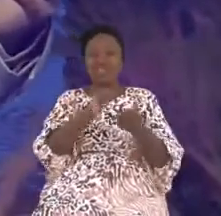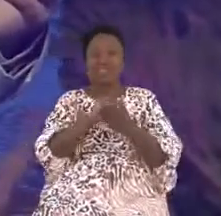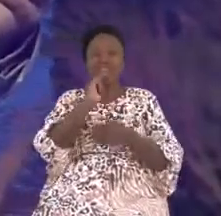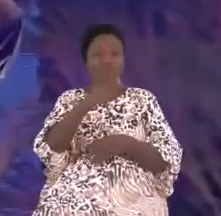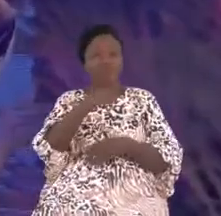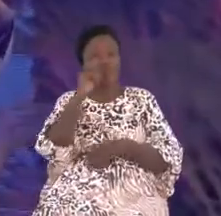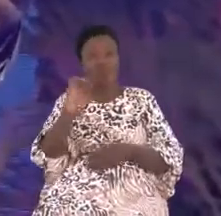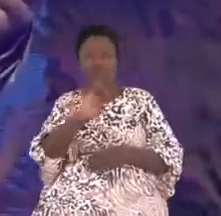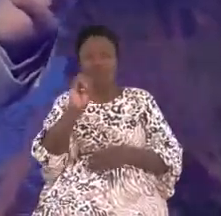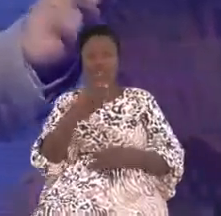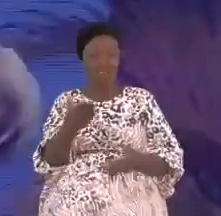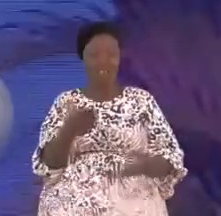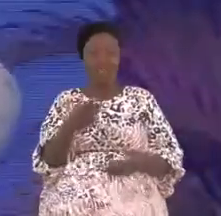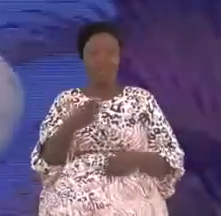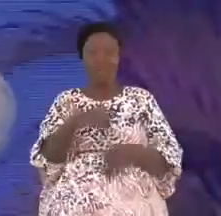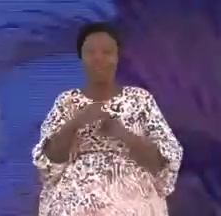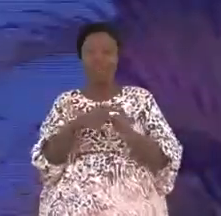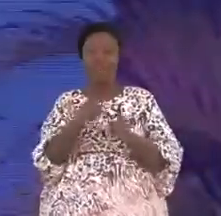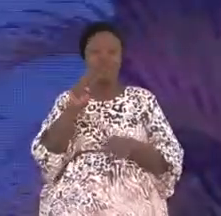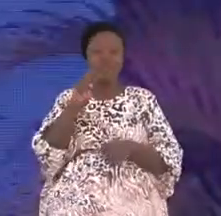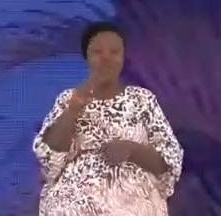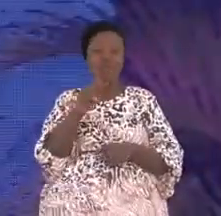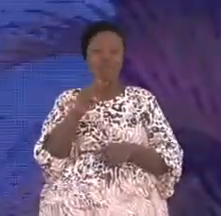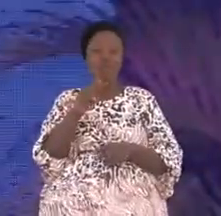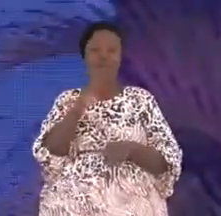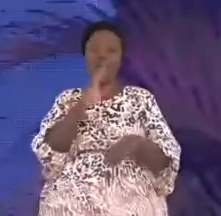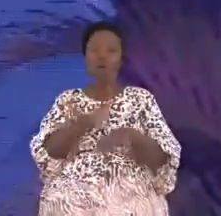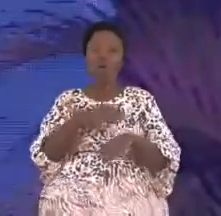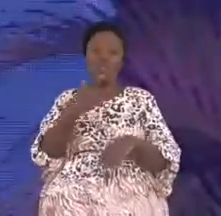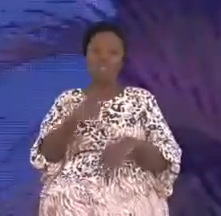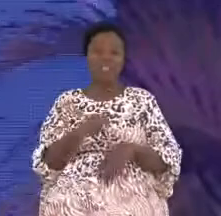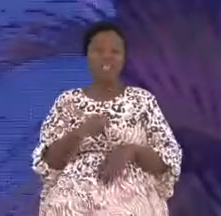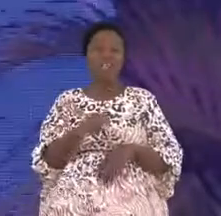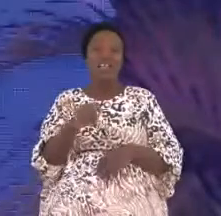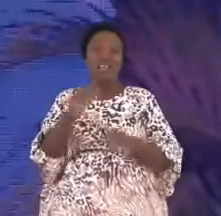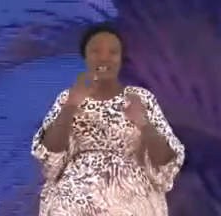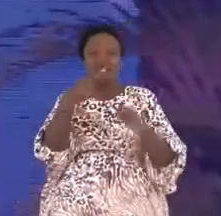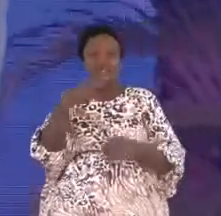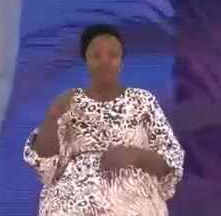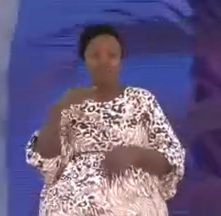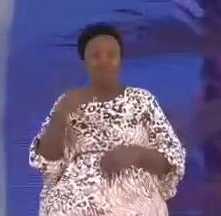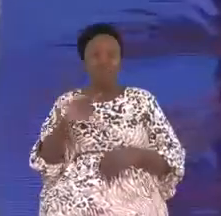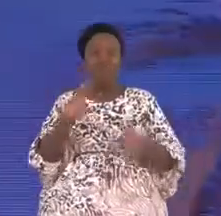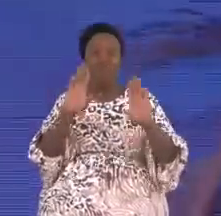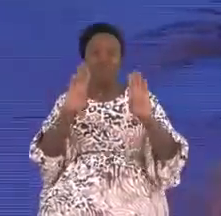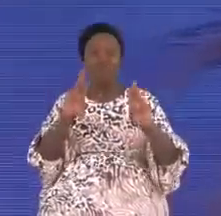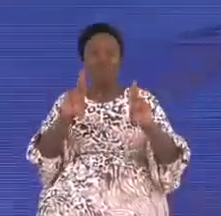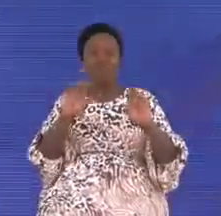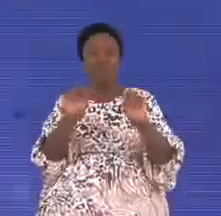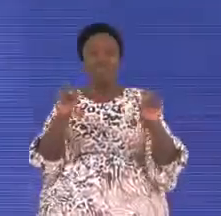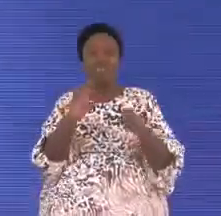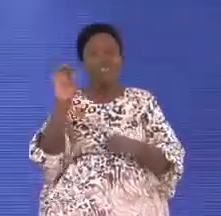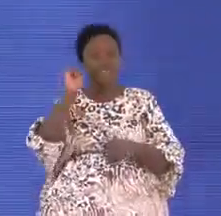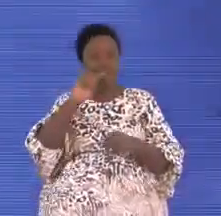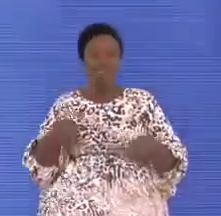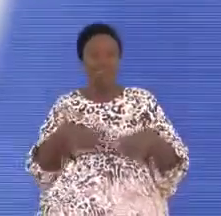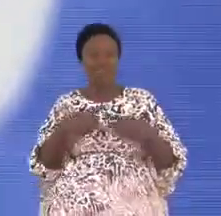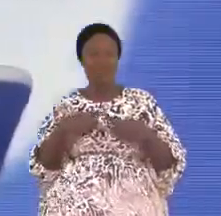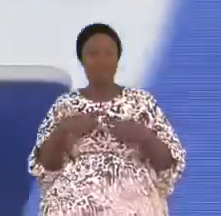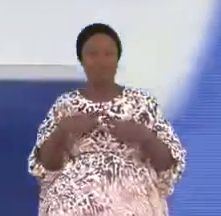held when he looked on the subpage of brass he lived